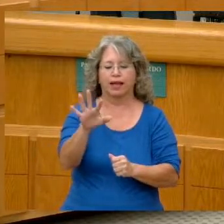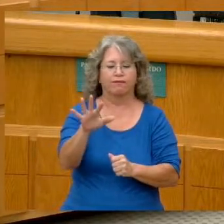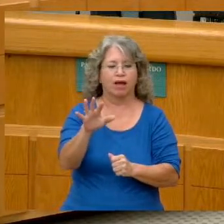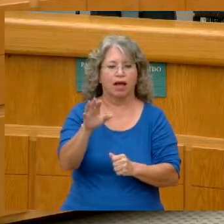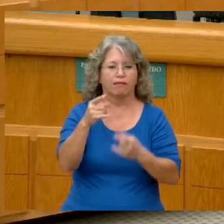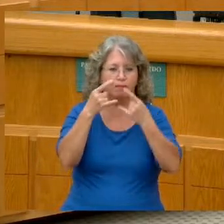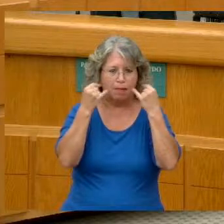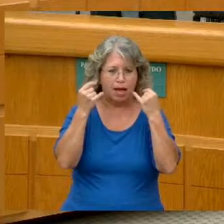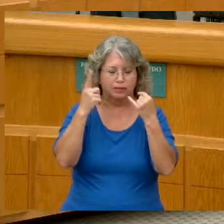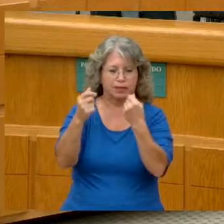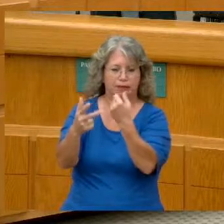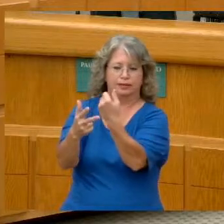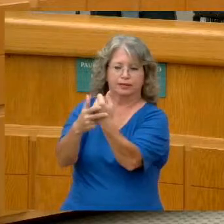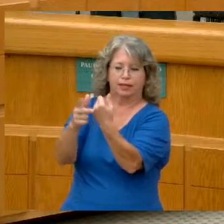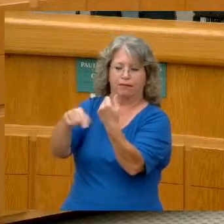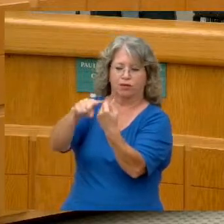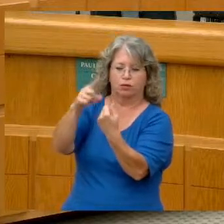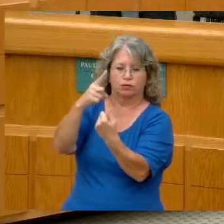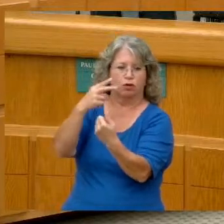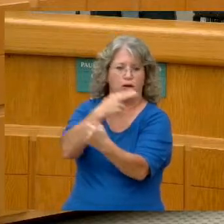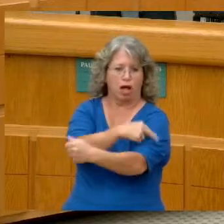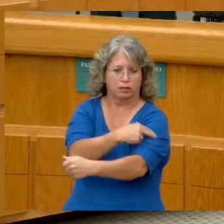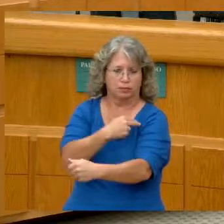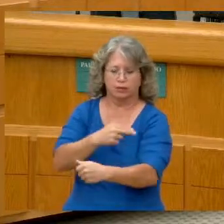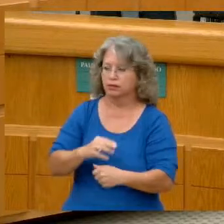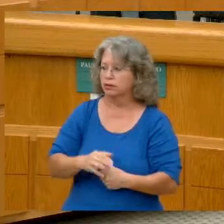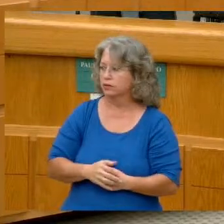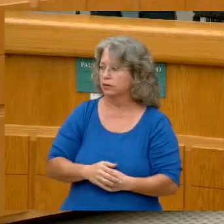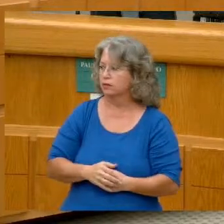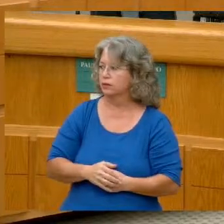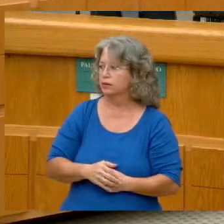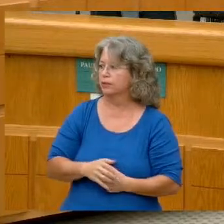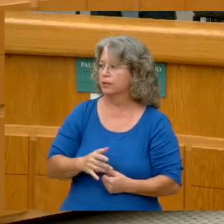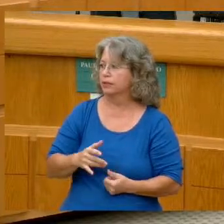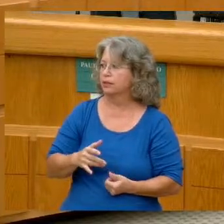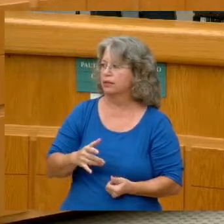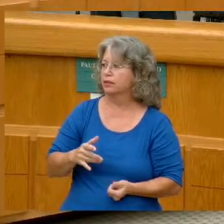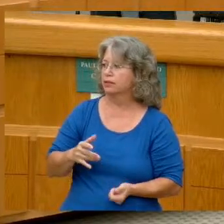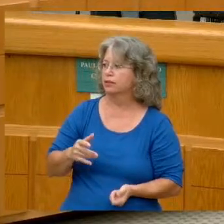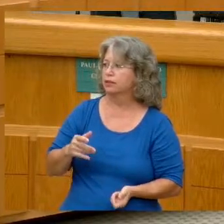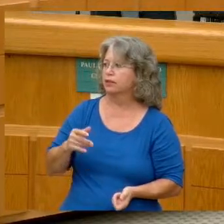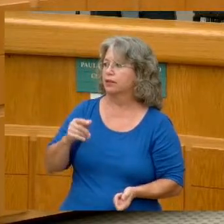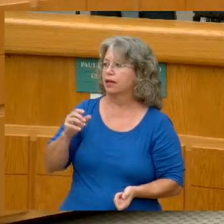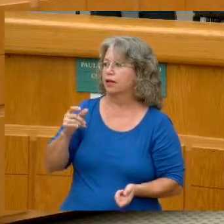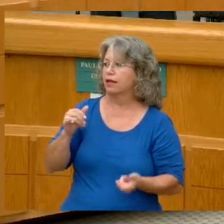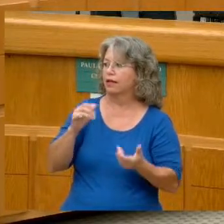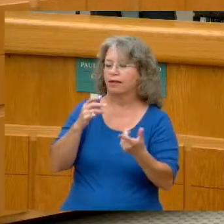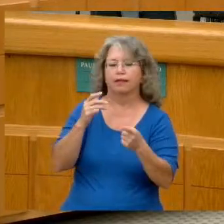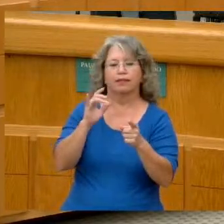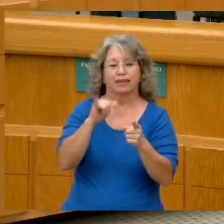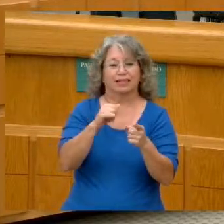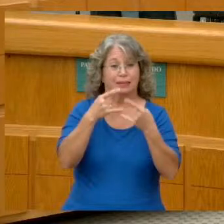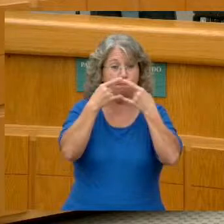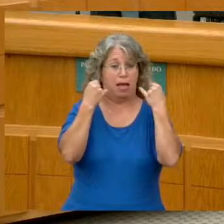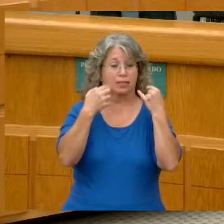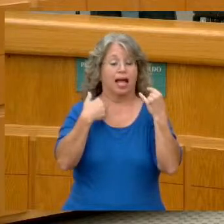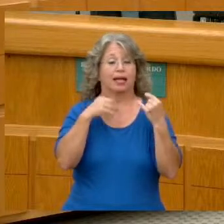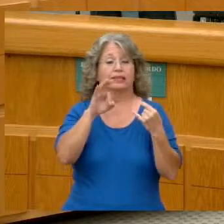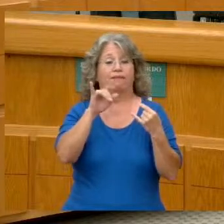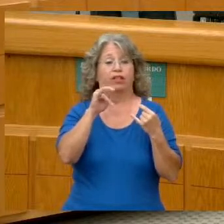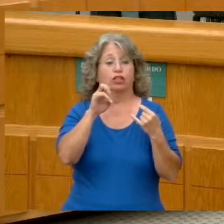to use. They're really not for the public. So I'm going to show you with this other mask. This other mask has a filter inside it.